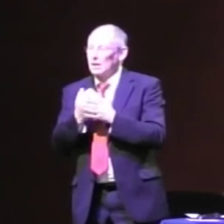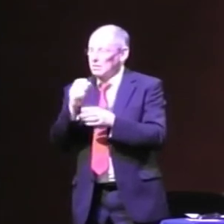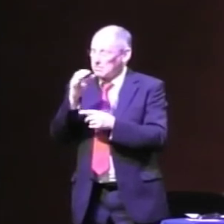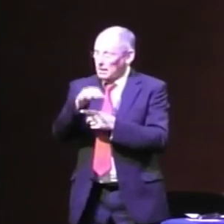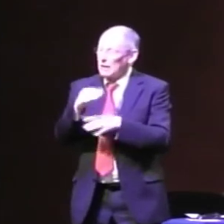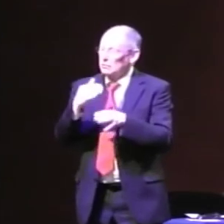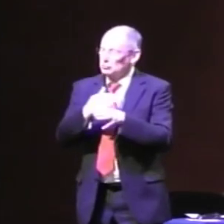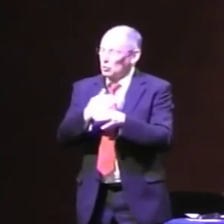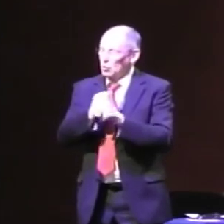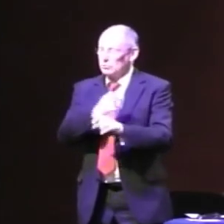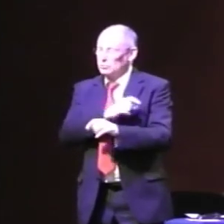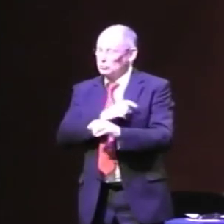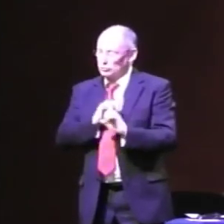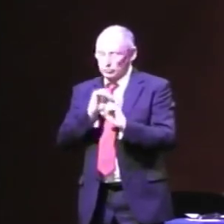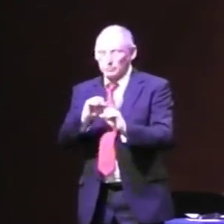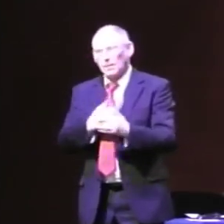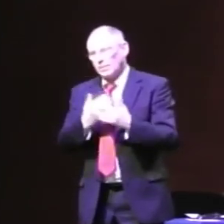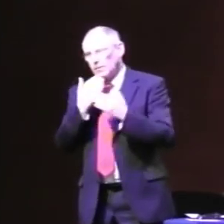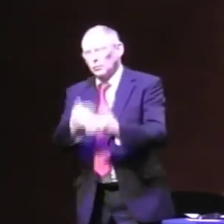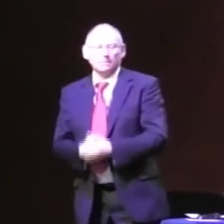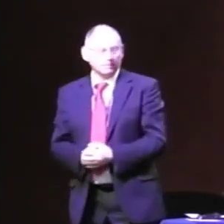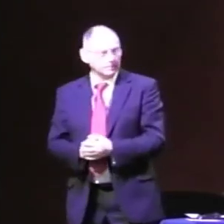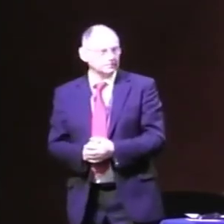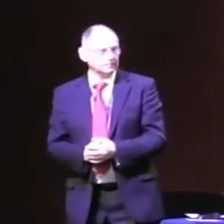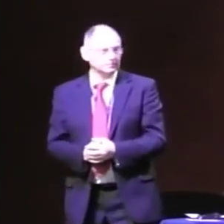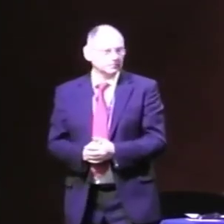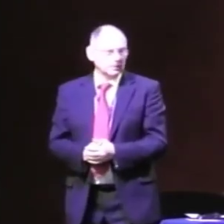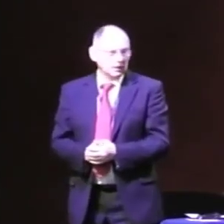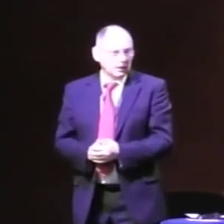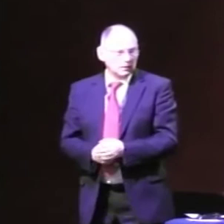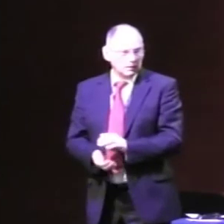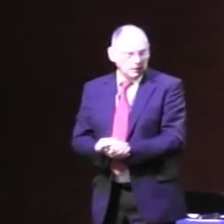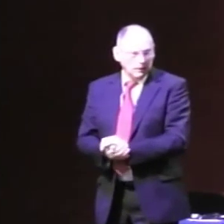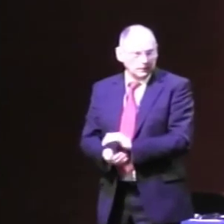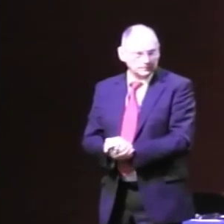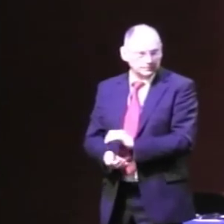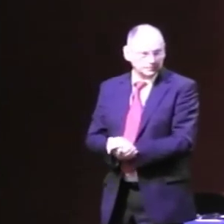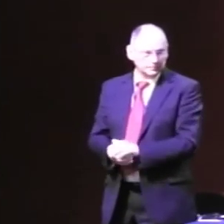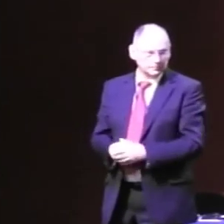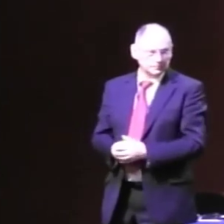jobs of the stewards and the men in it. Thank you. Thank you, Delegate.